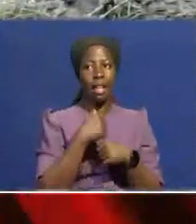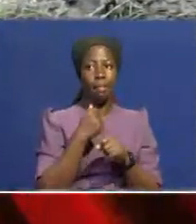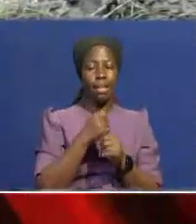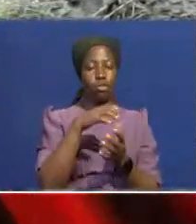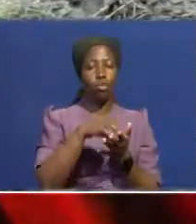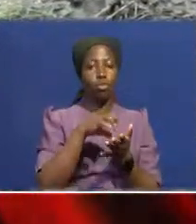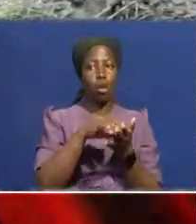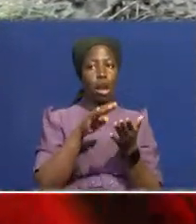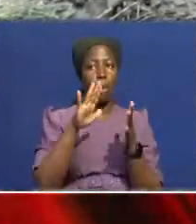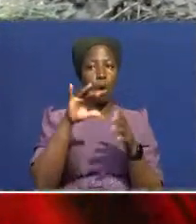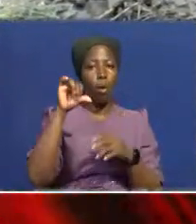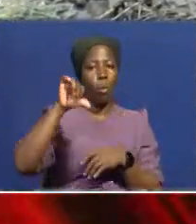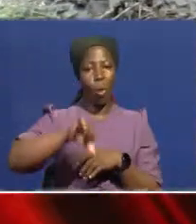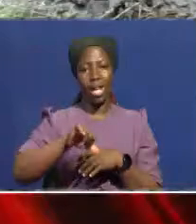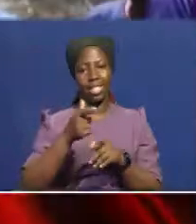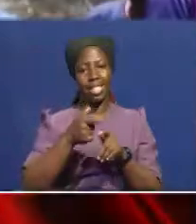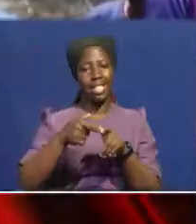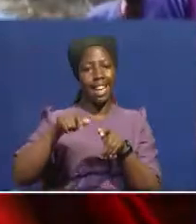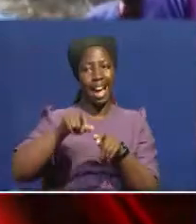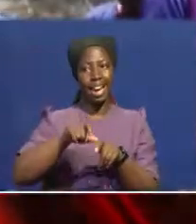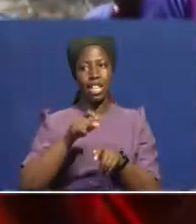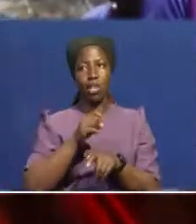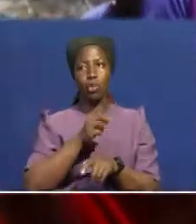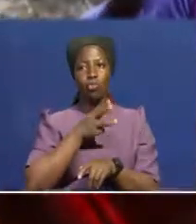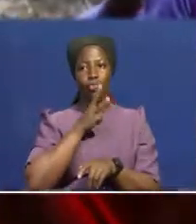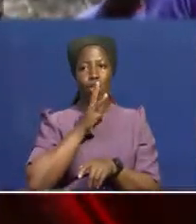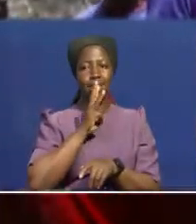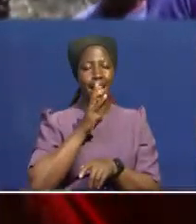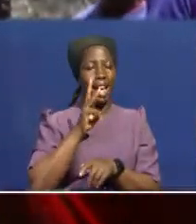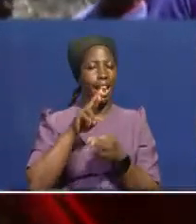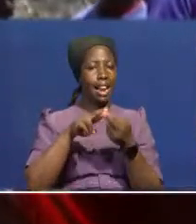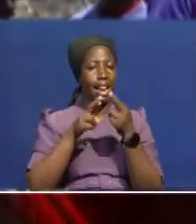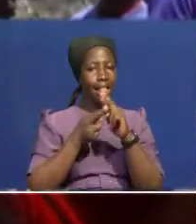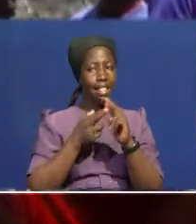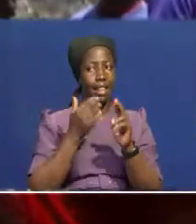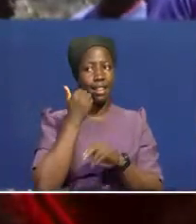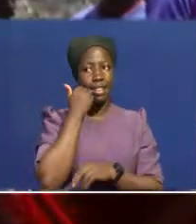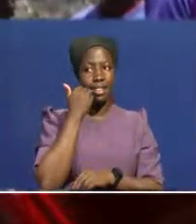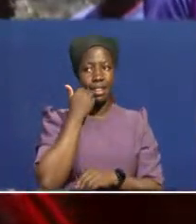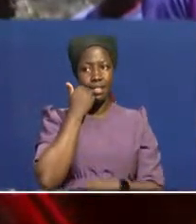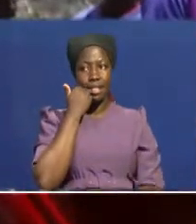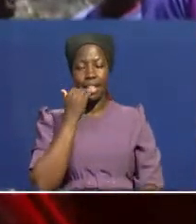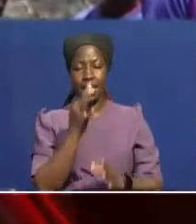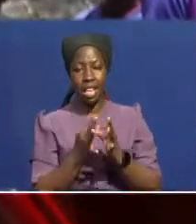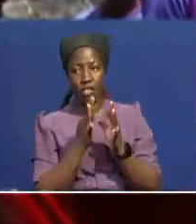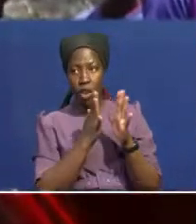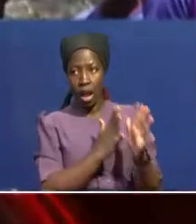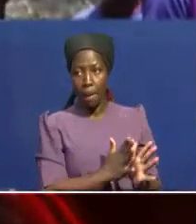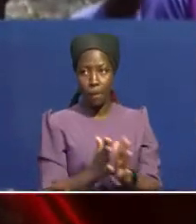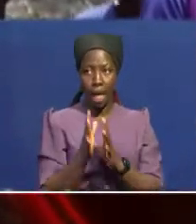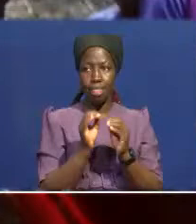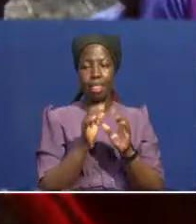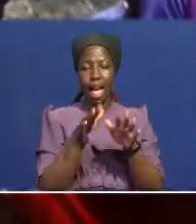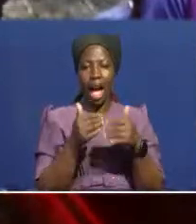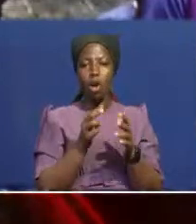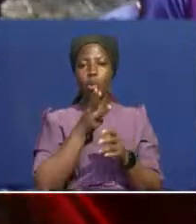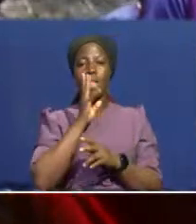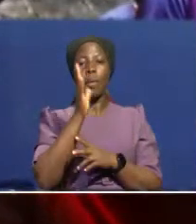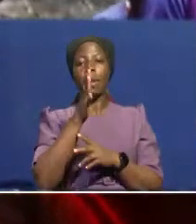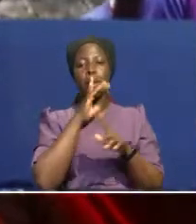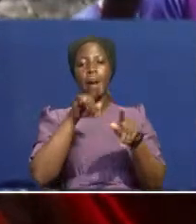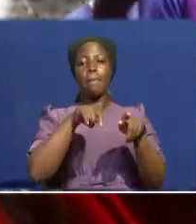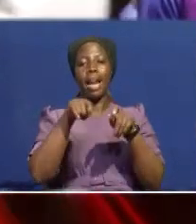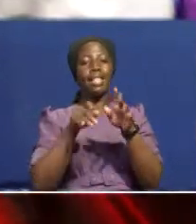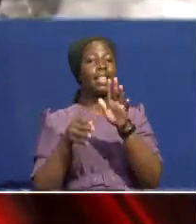and increasing waterborne diseases. If we don't really plan on how these waters will be managed in future, I think we